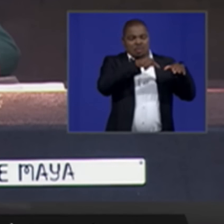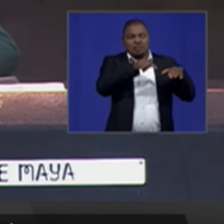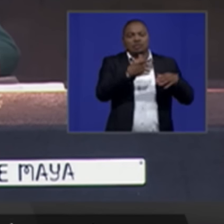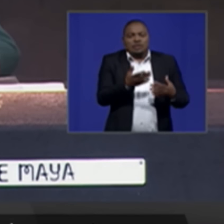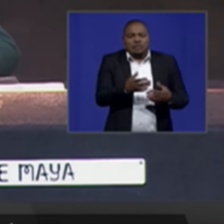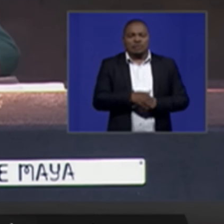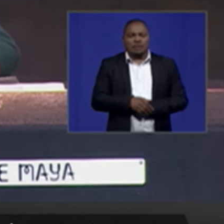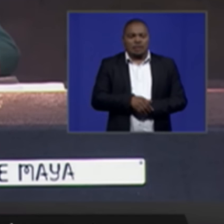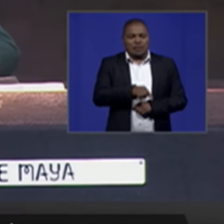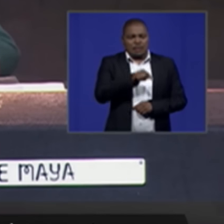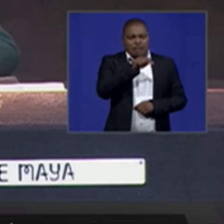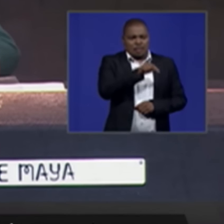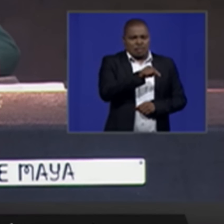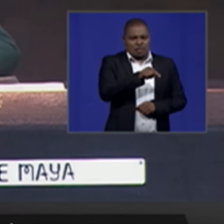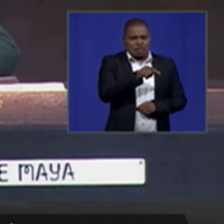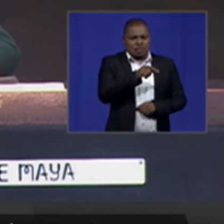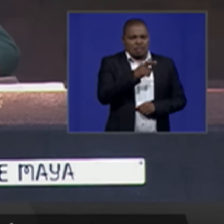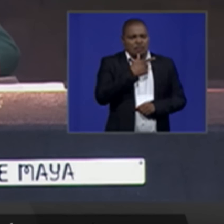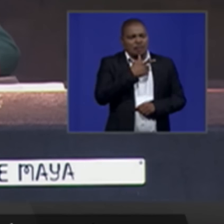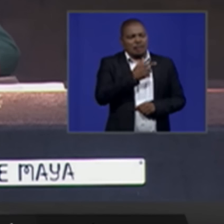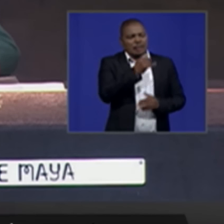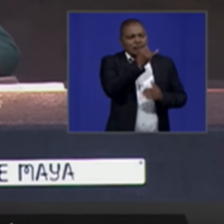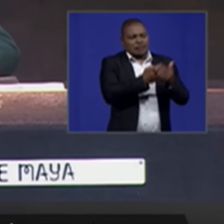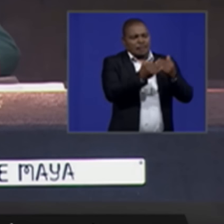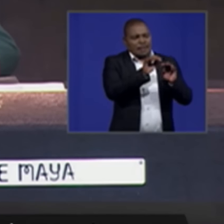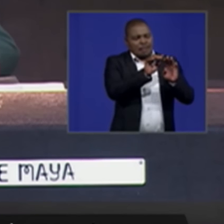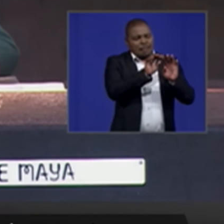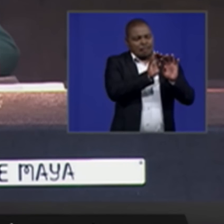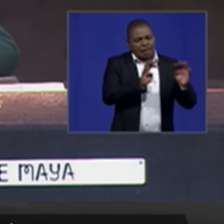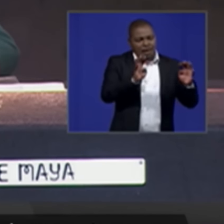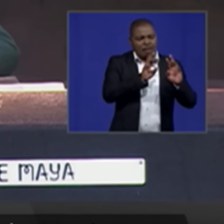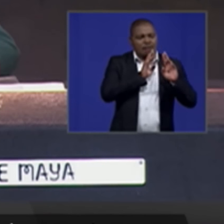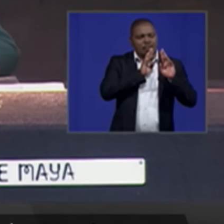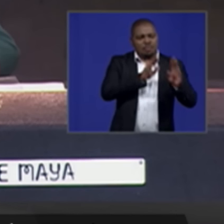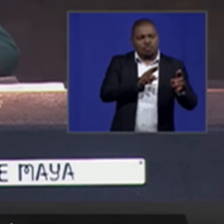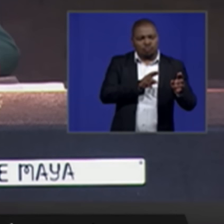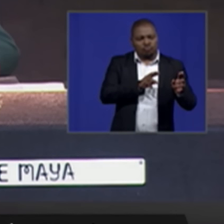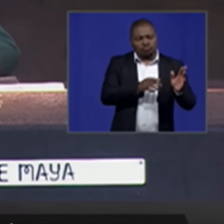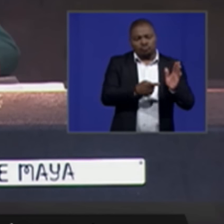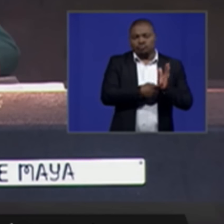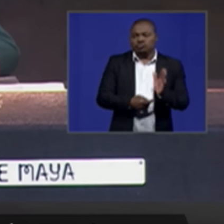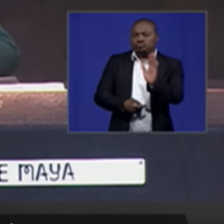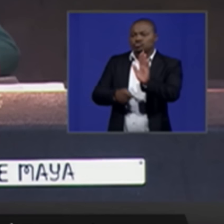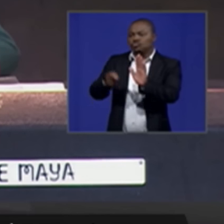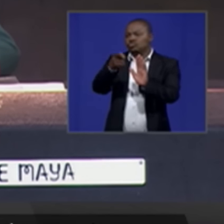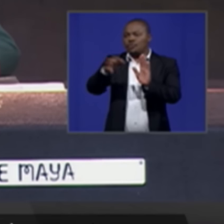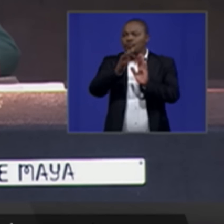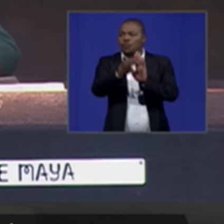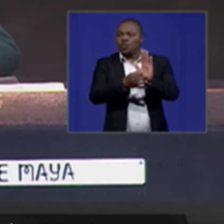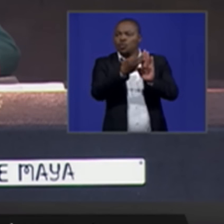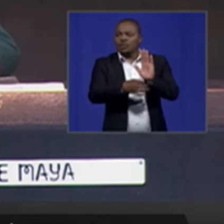directly from the state of an independent panel report to a vote and thereby suppress